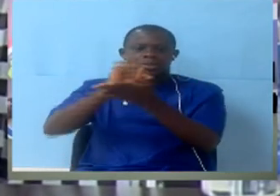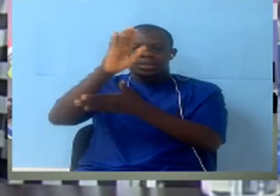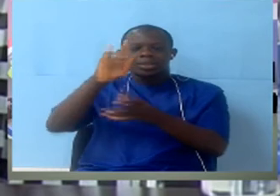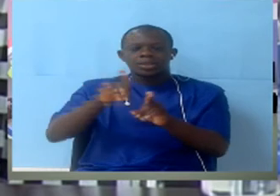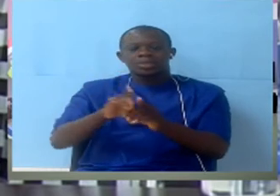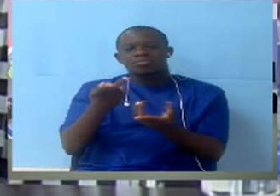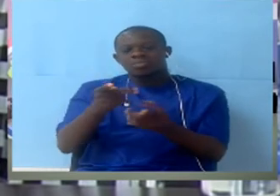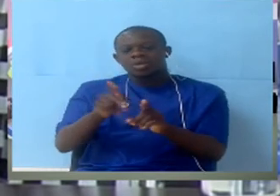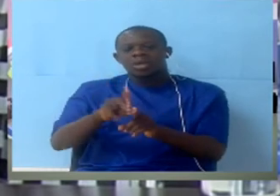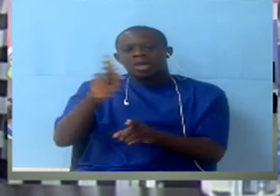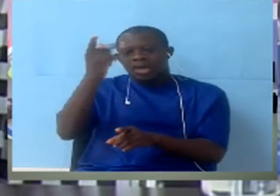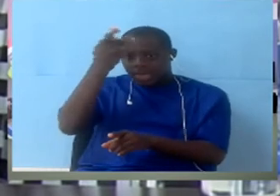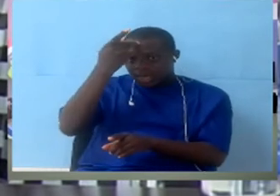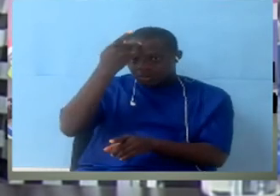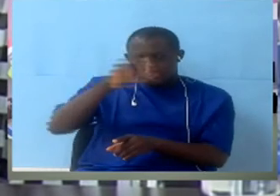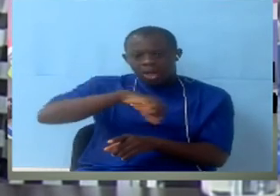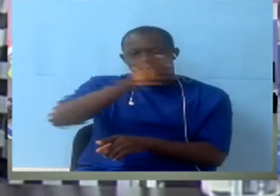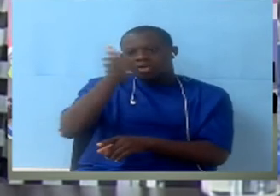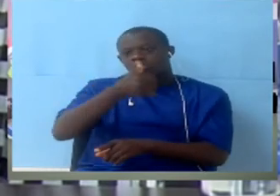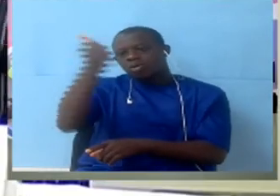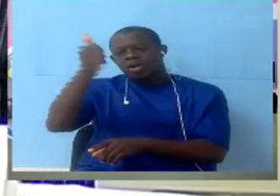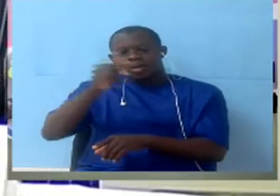katong and other places. And in